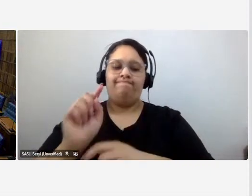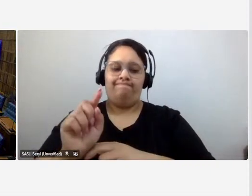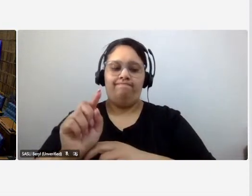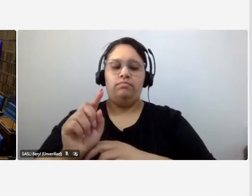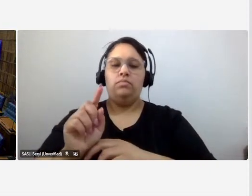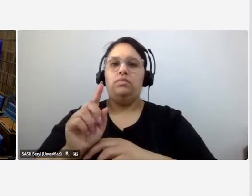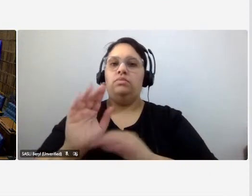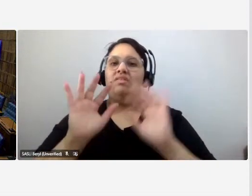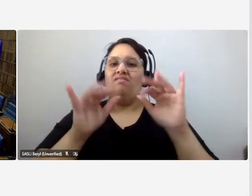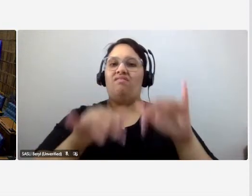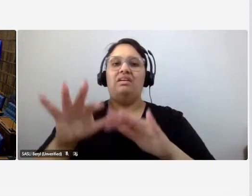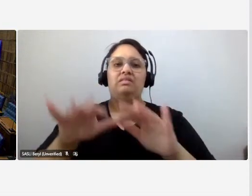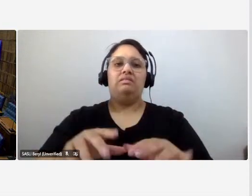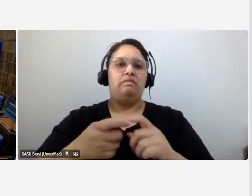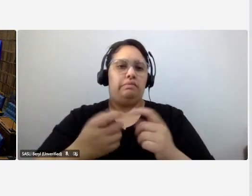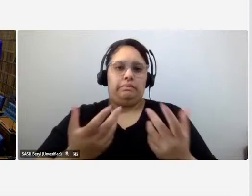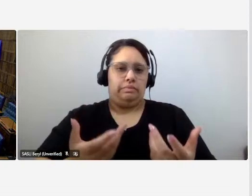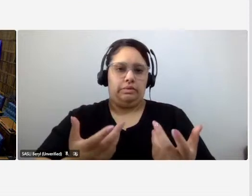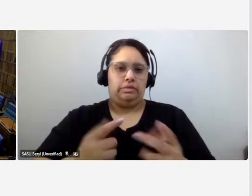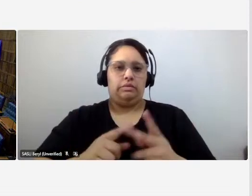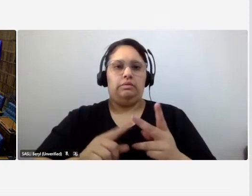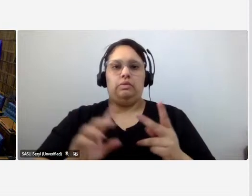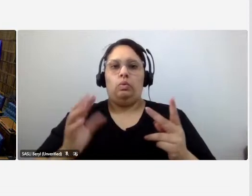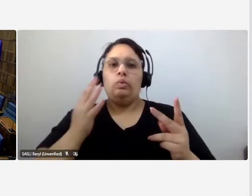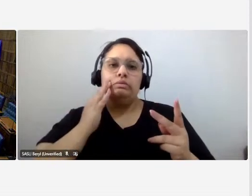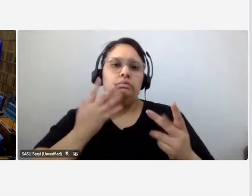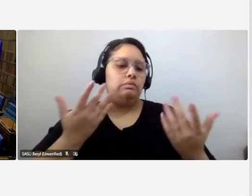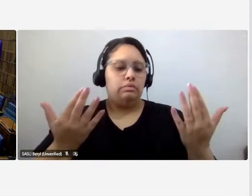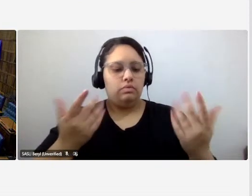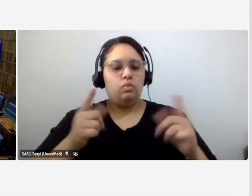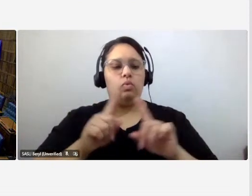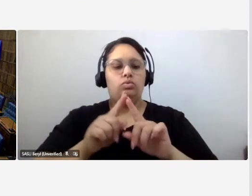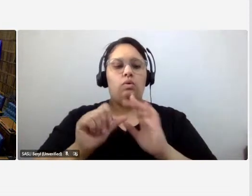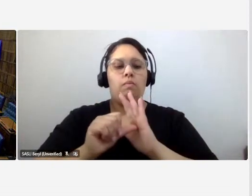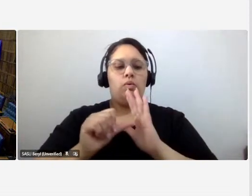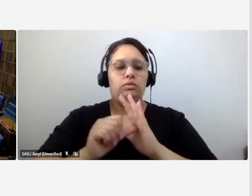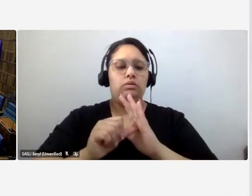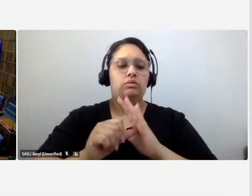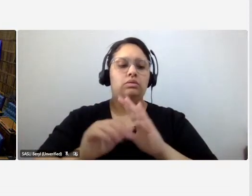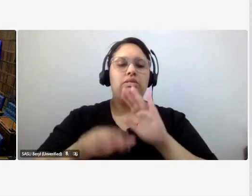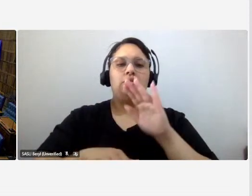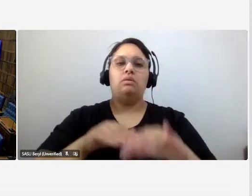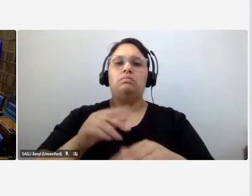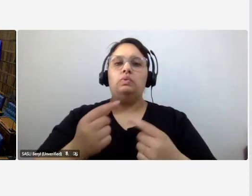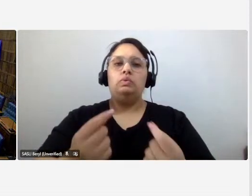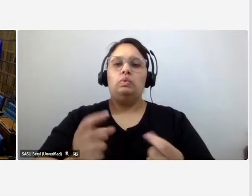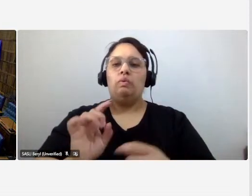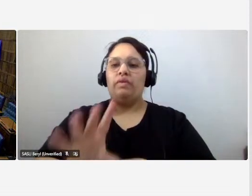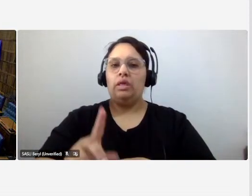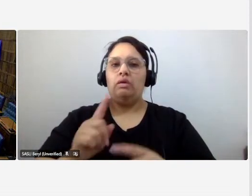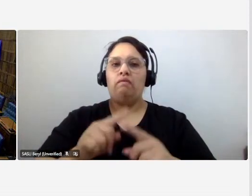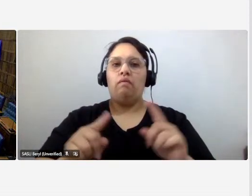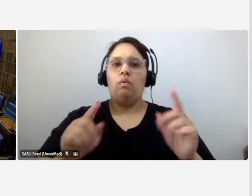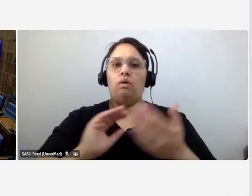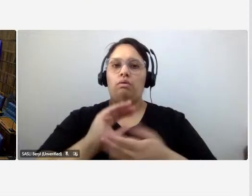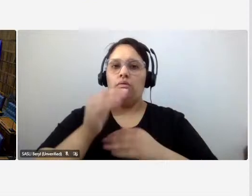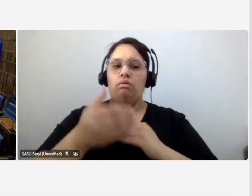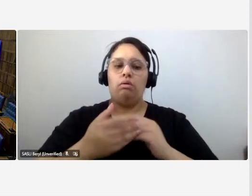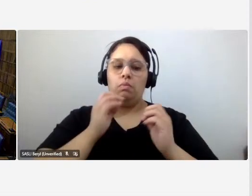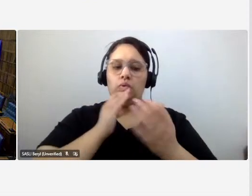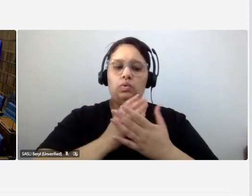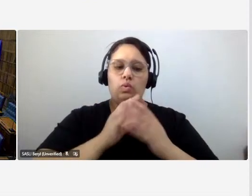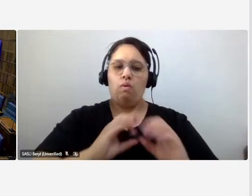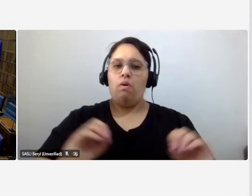What flood was that? Where was that? But also, I think more importantly, what steps are being taken to ensure that there